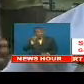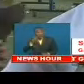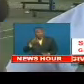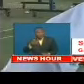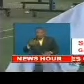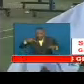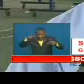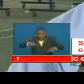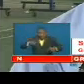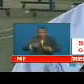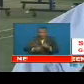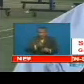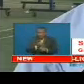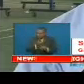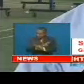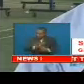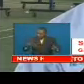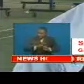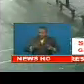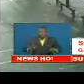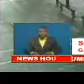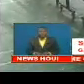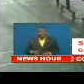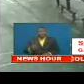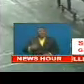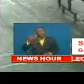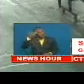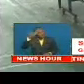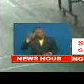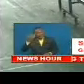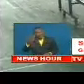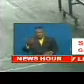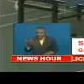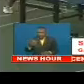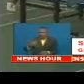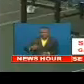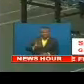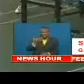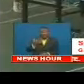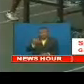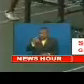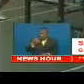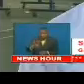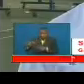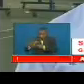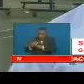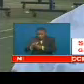time round, we are more than determined to raise the image and prestige of Ghana. And I'm sure with the spirit that is